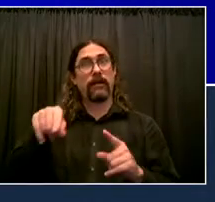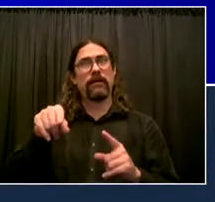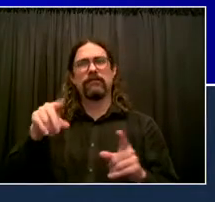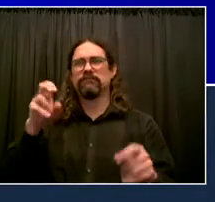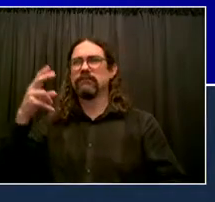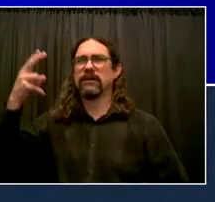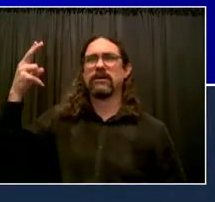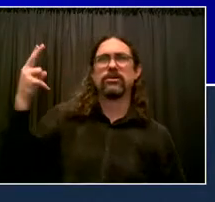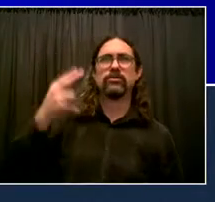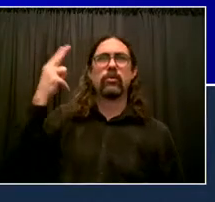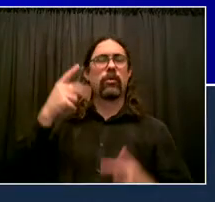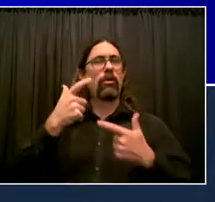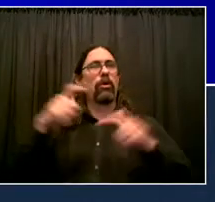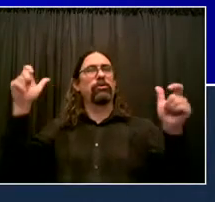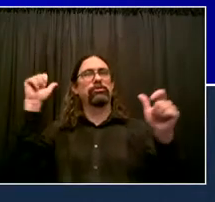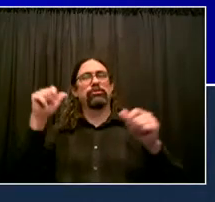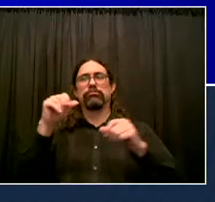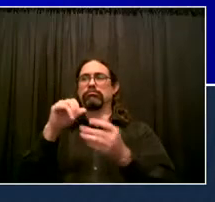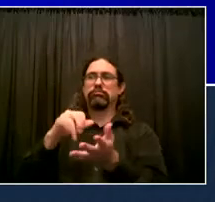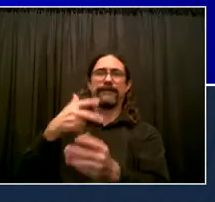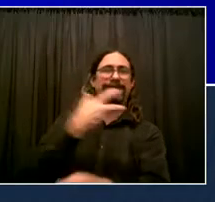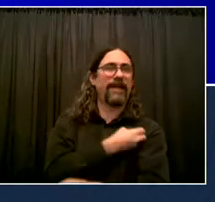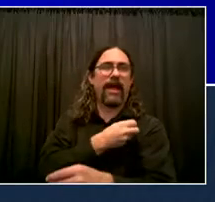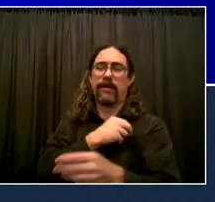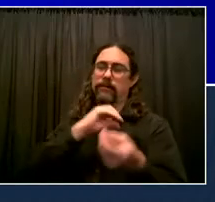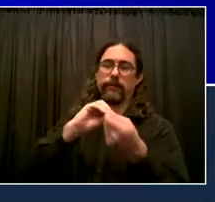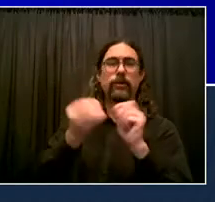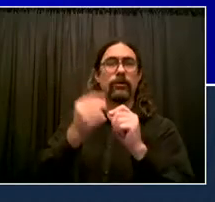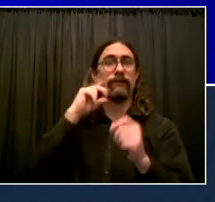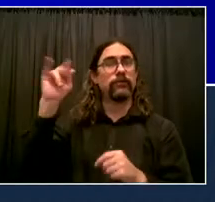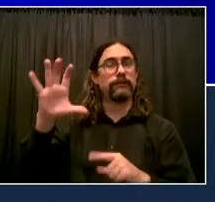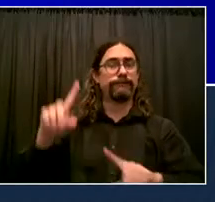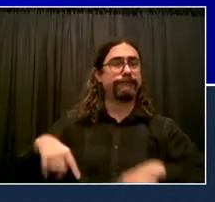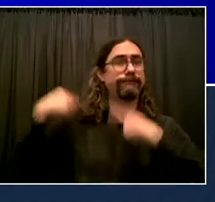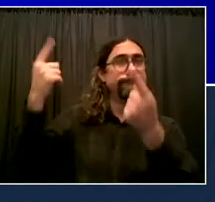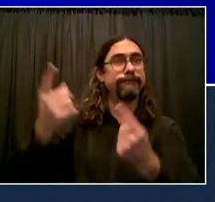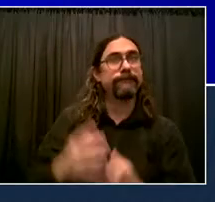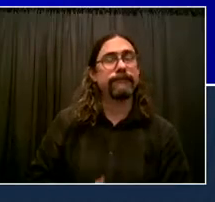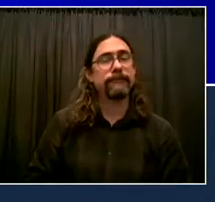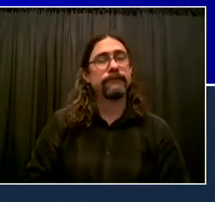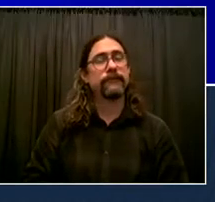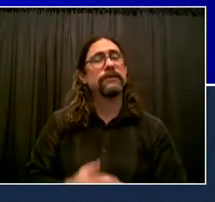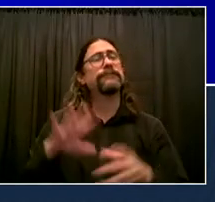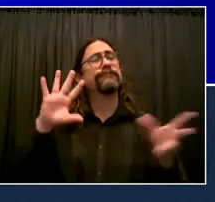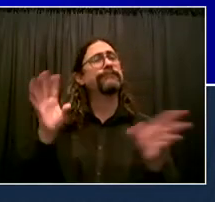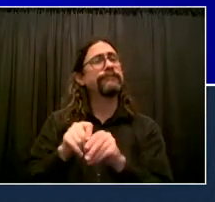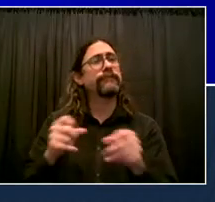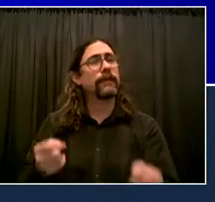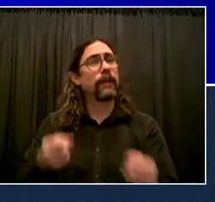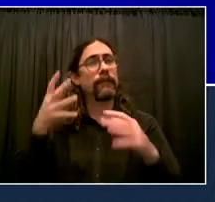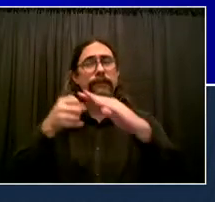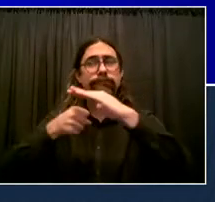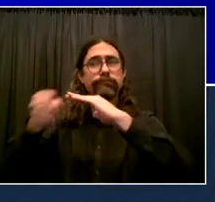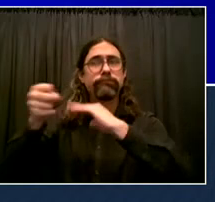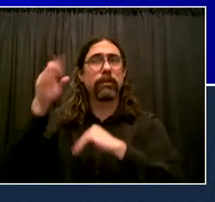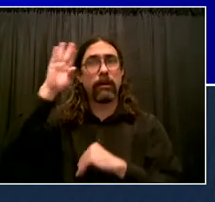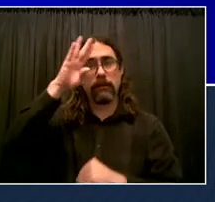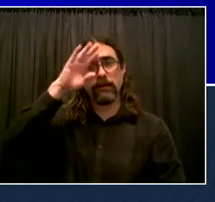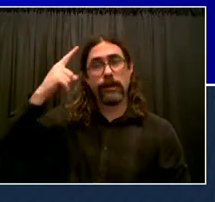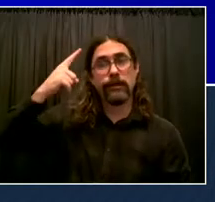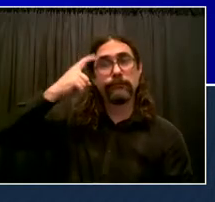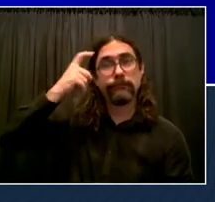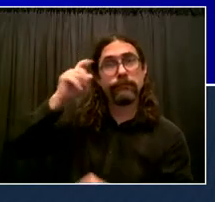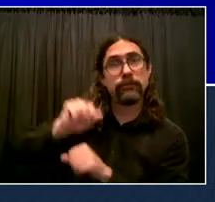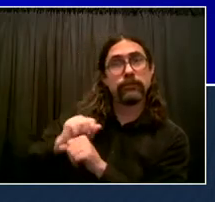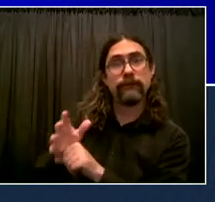number of people admitted to New York City hospitals for suspected COVID-19. Today's report, 86 patients. Confirmed positivity level,